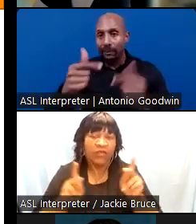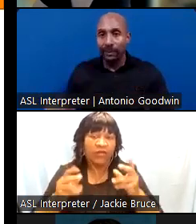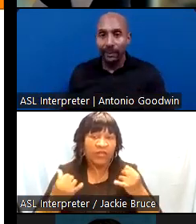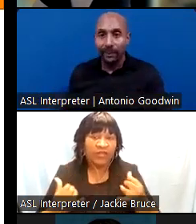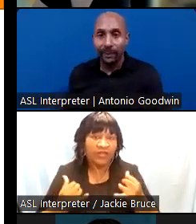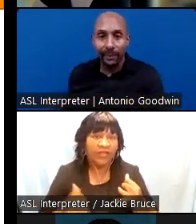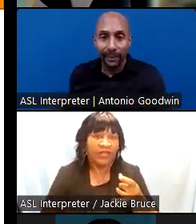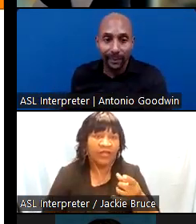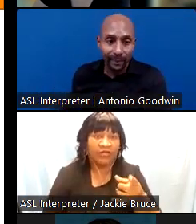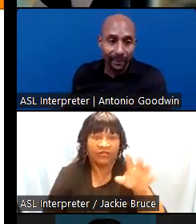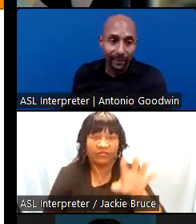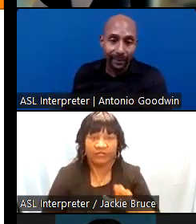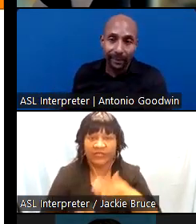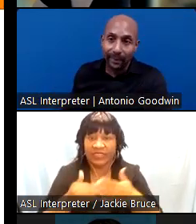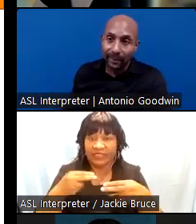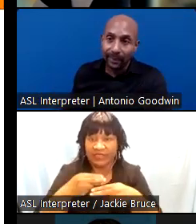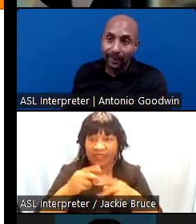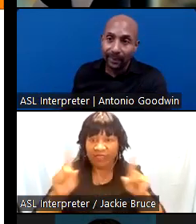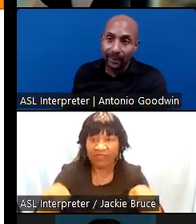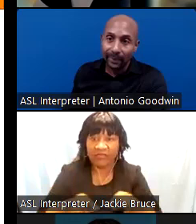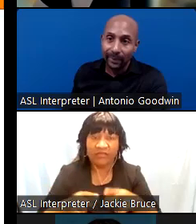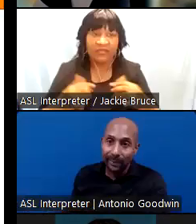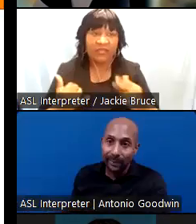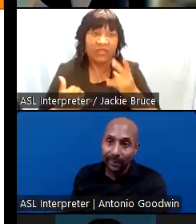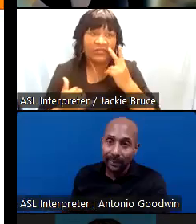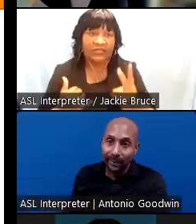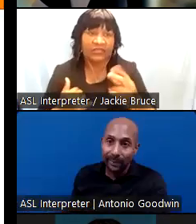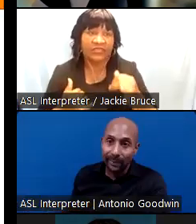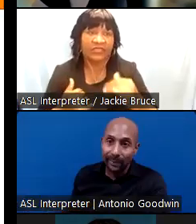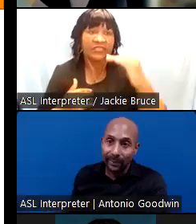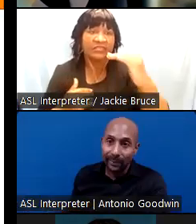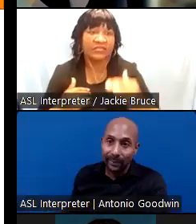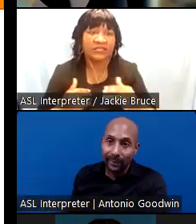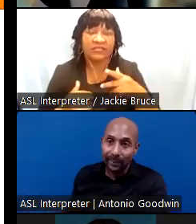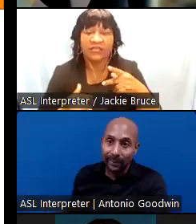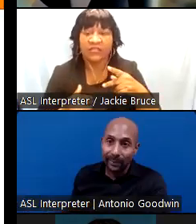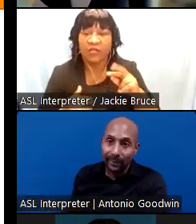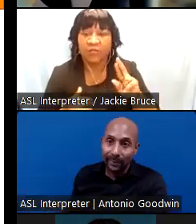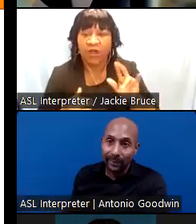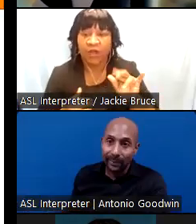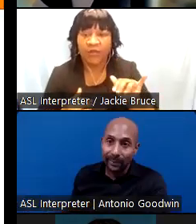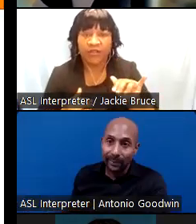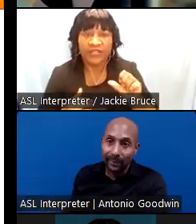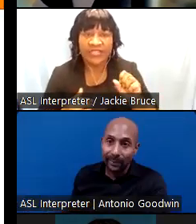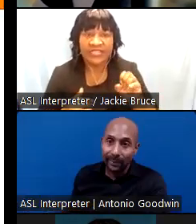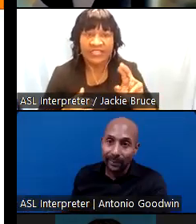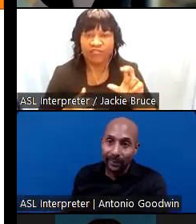then so we see complete primary series coverage. Wondering if we can skip